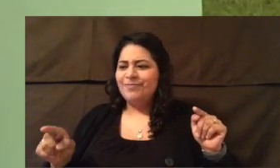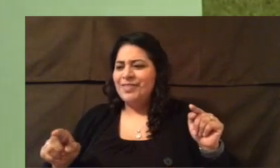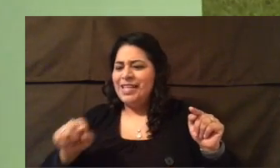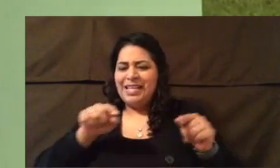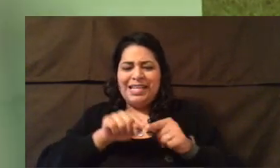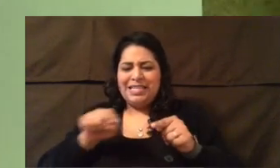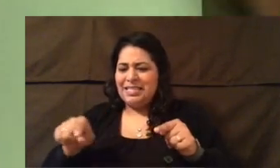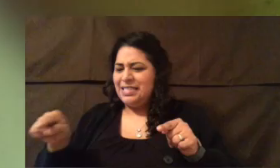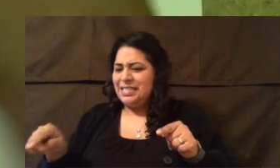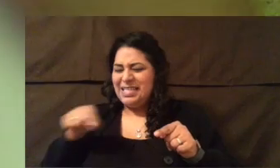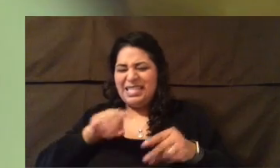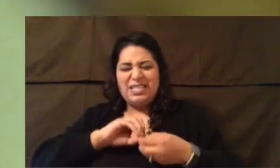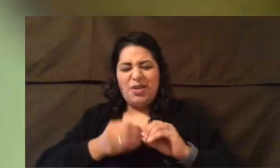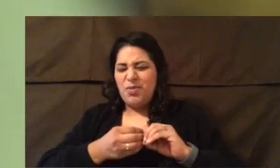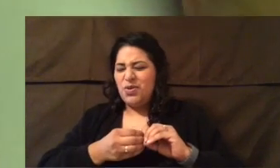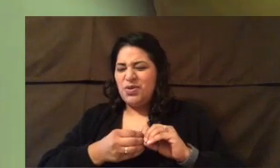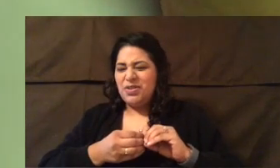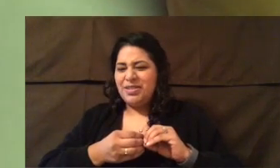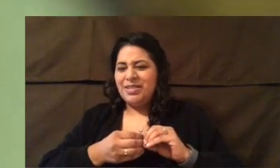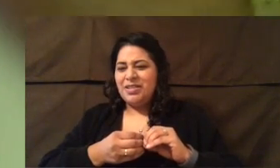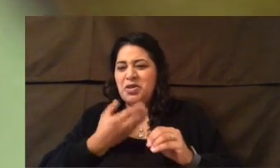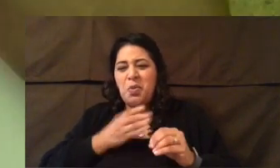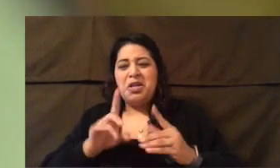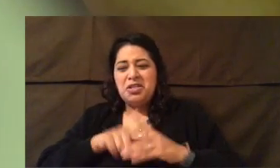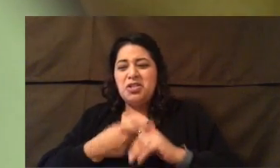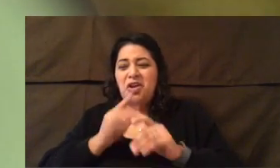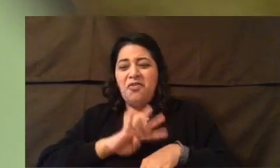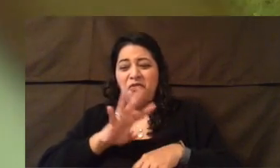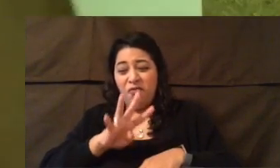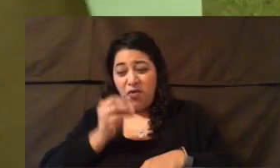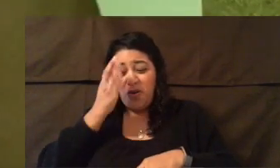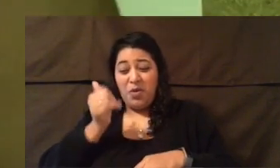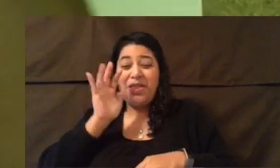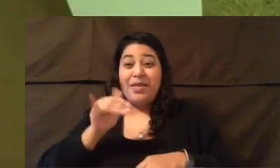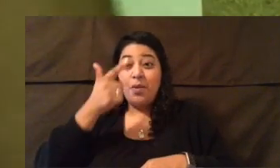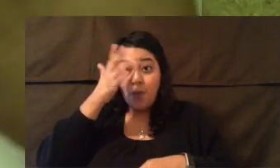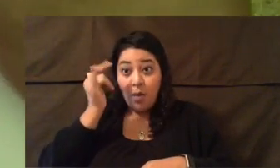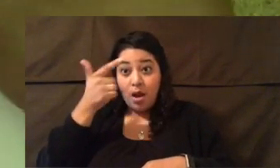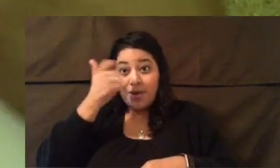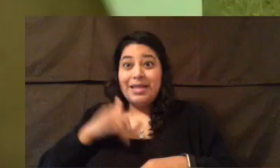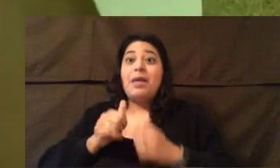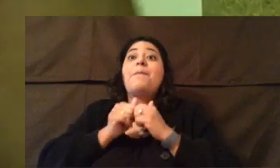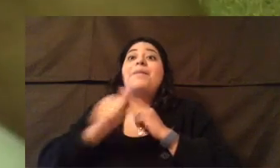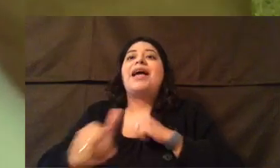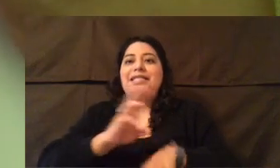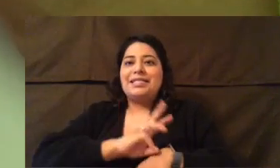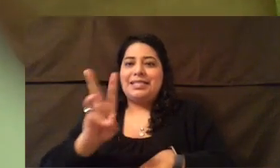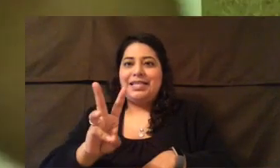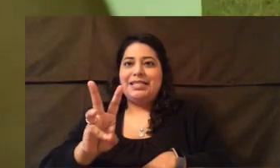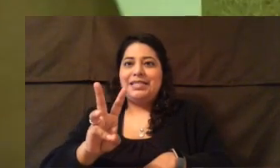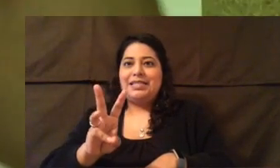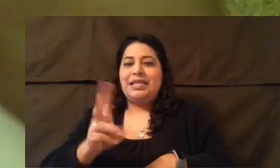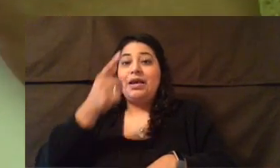I look at these numbers, I definitely don't want to start with 40 because that's going to put me past